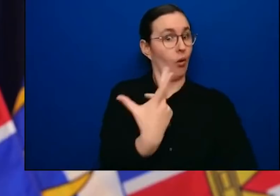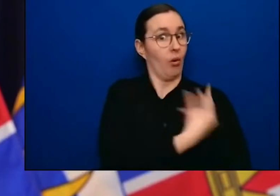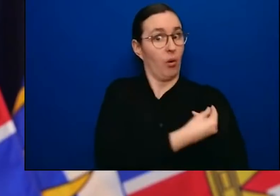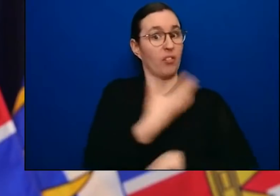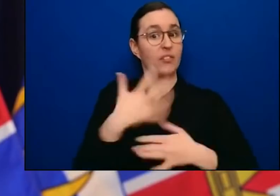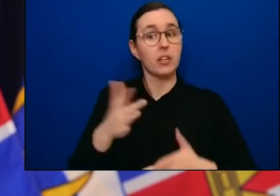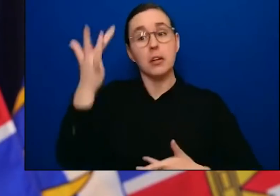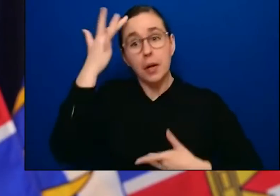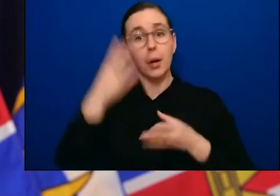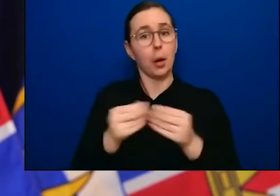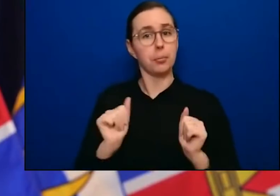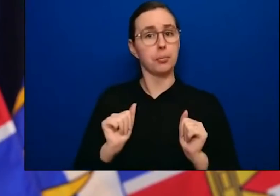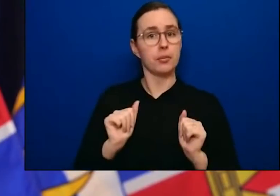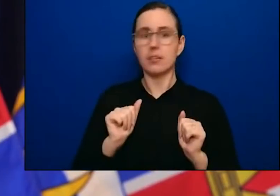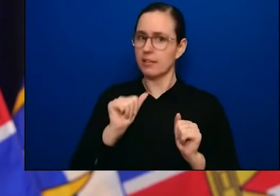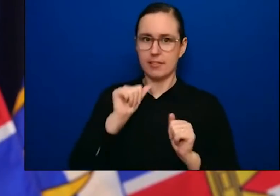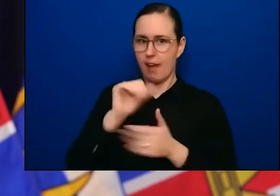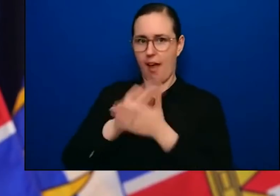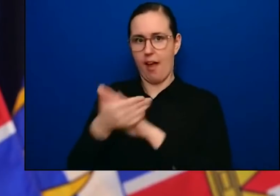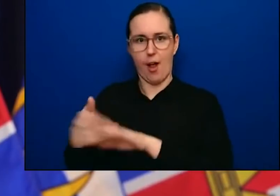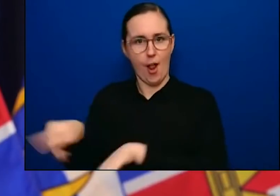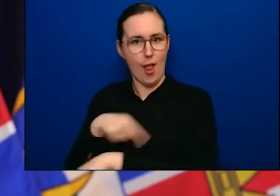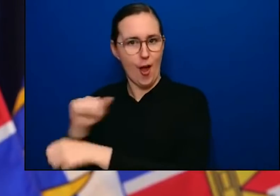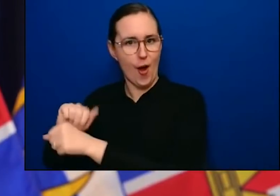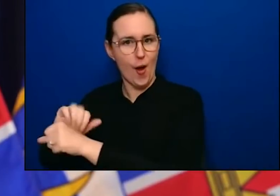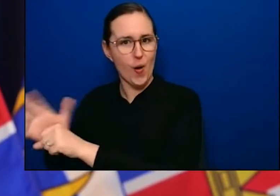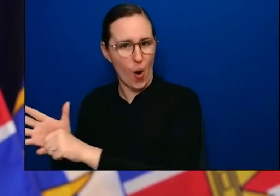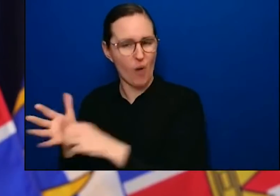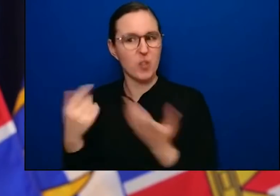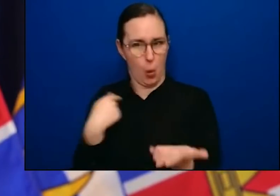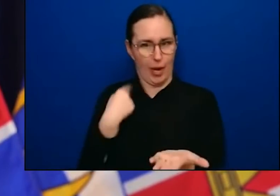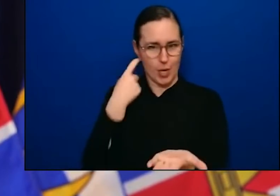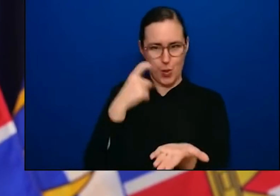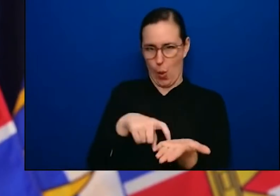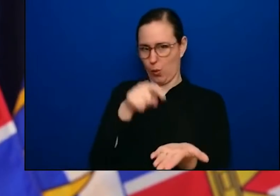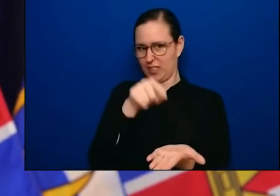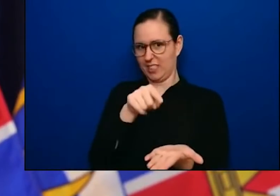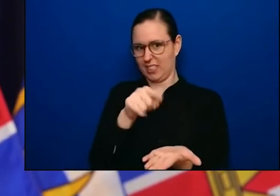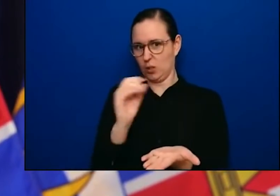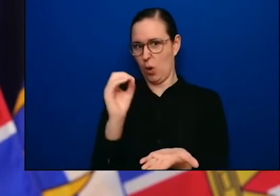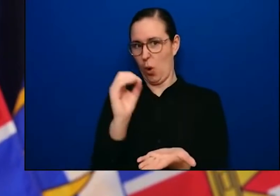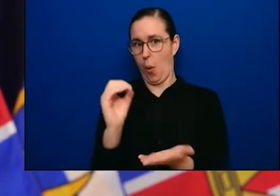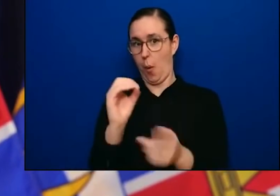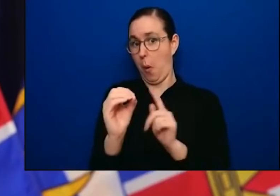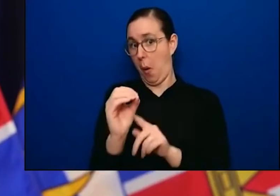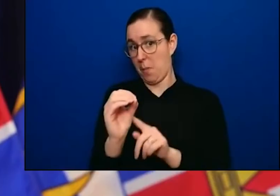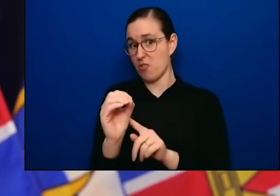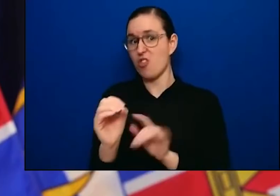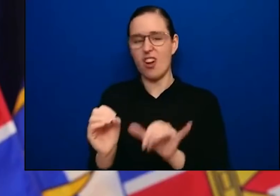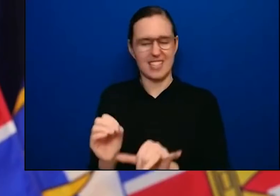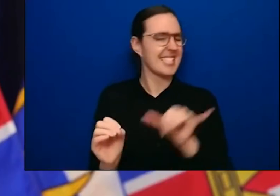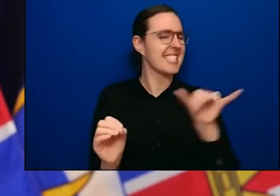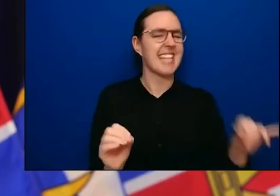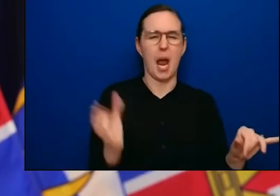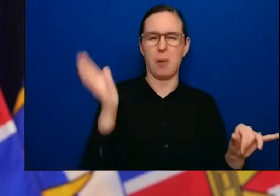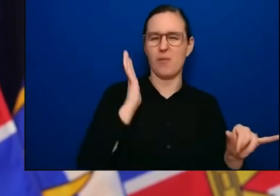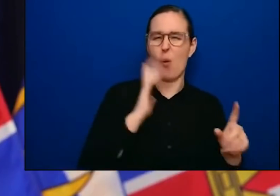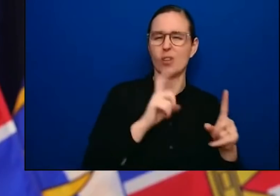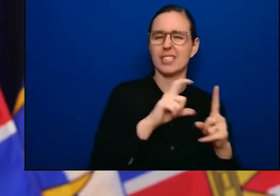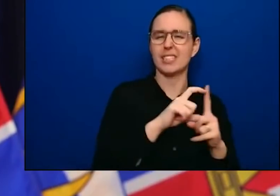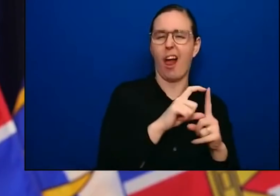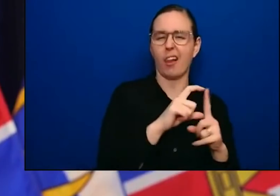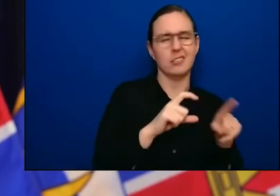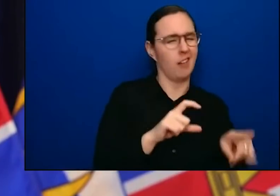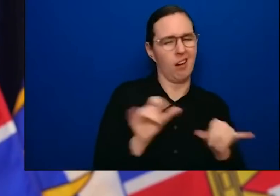back to Delta as well. And the number of people who truly have long COVID symptoms that persist is